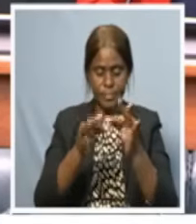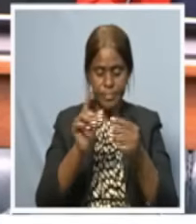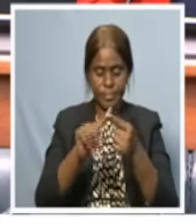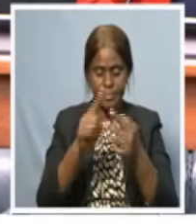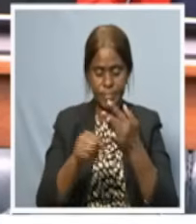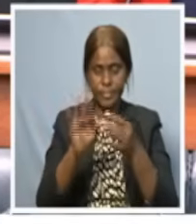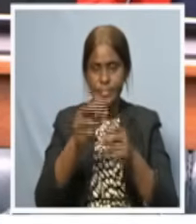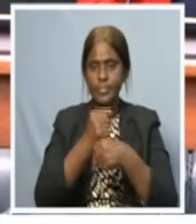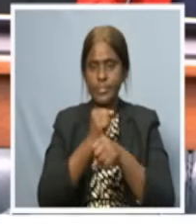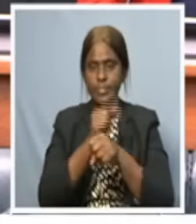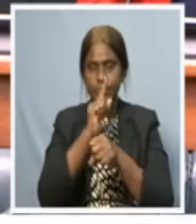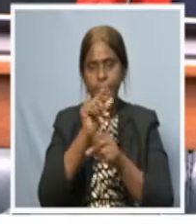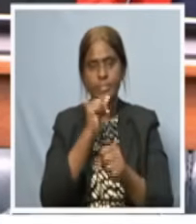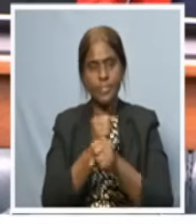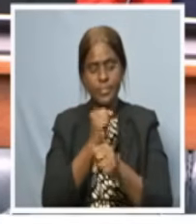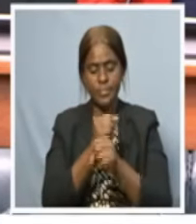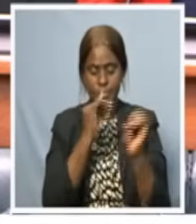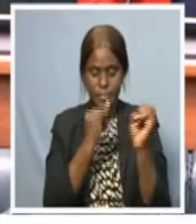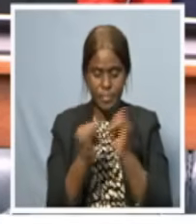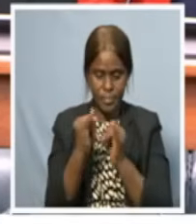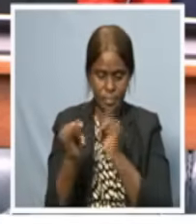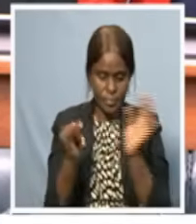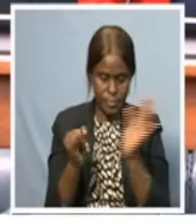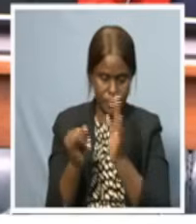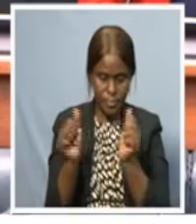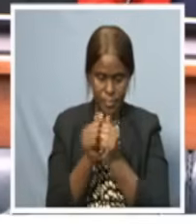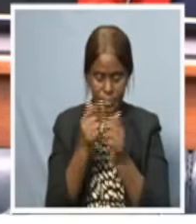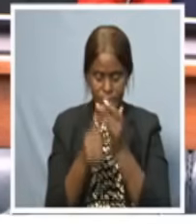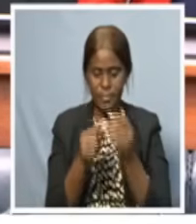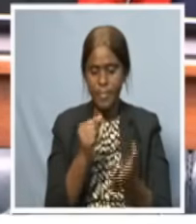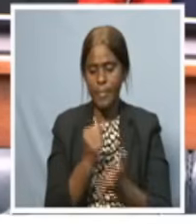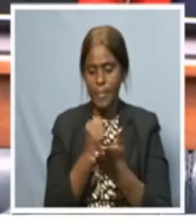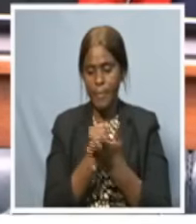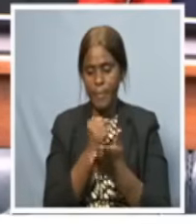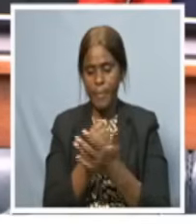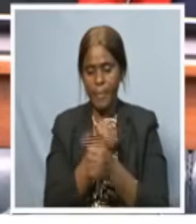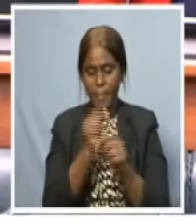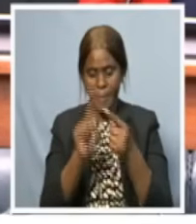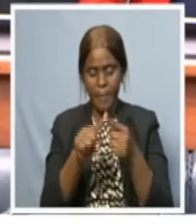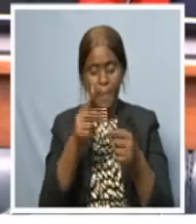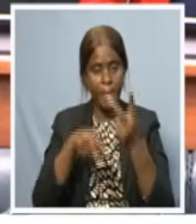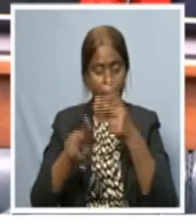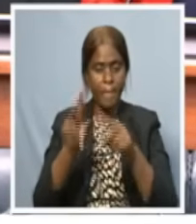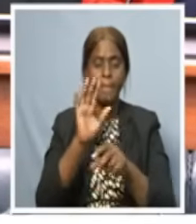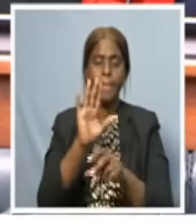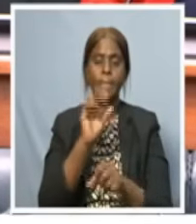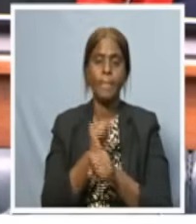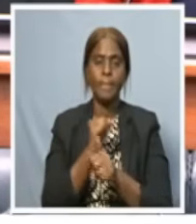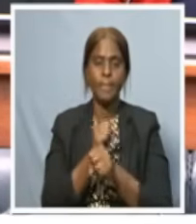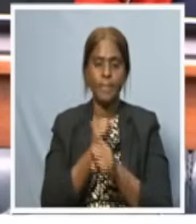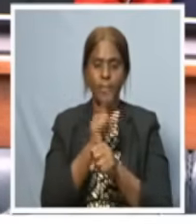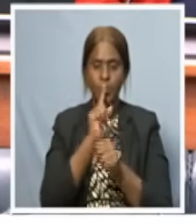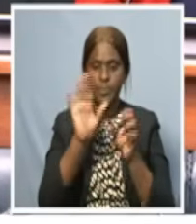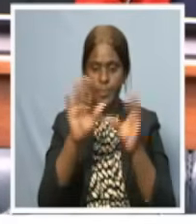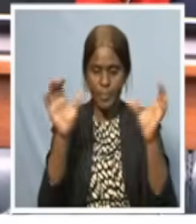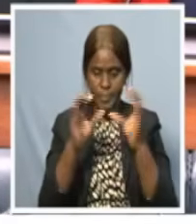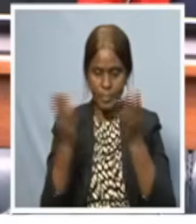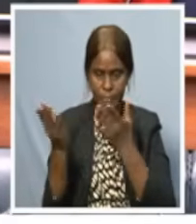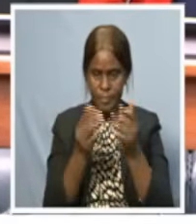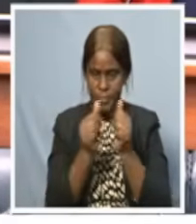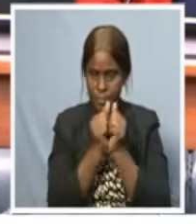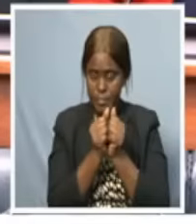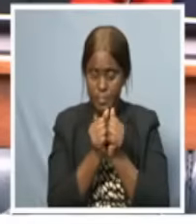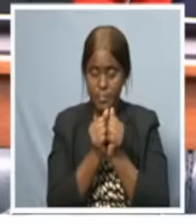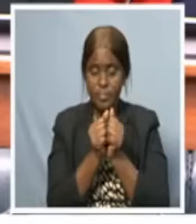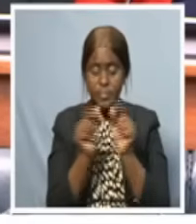coordination to ensure effective implementation and also minimize duplication of efforts. The committee brings